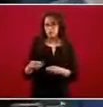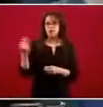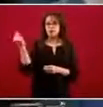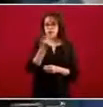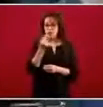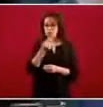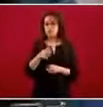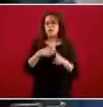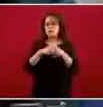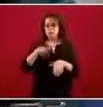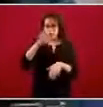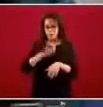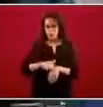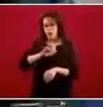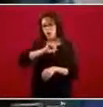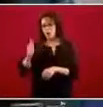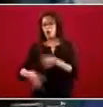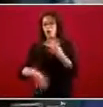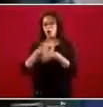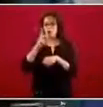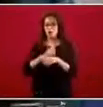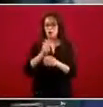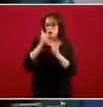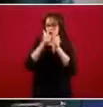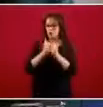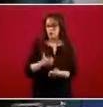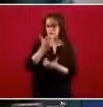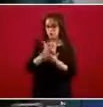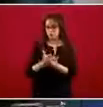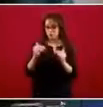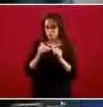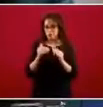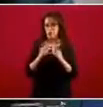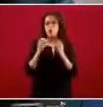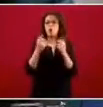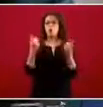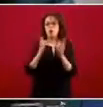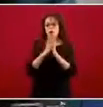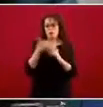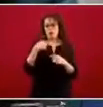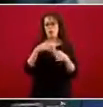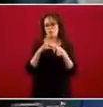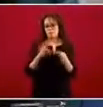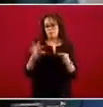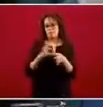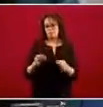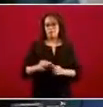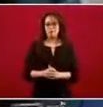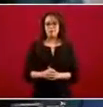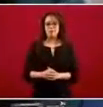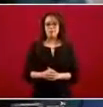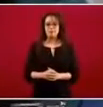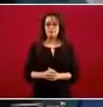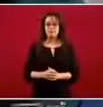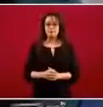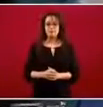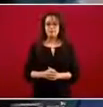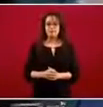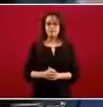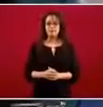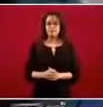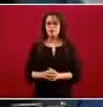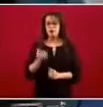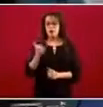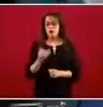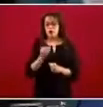after the 14 days of isolation, is that it, or are any other periods of isolations